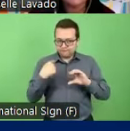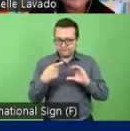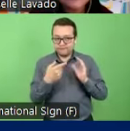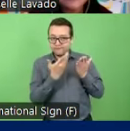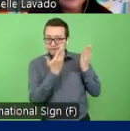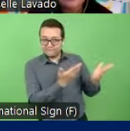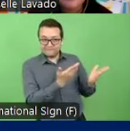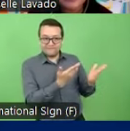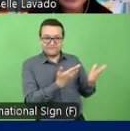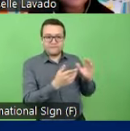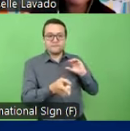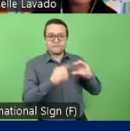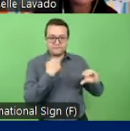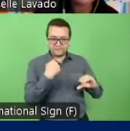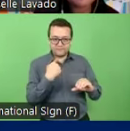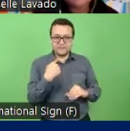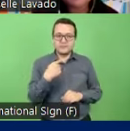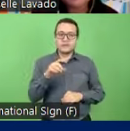fprotectionstats@who.int. Thank you very much.